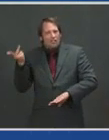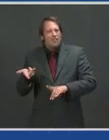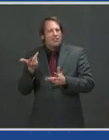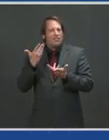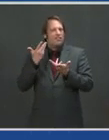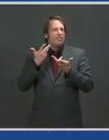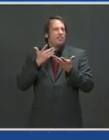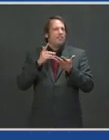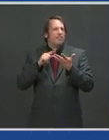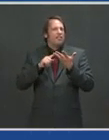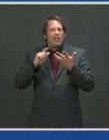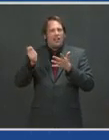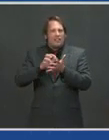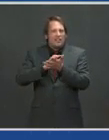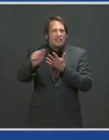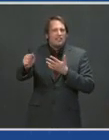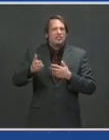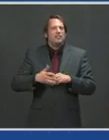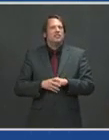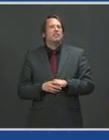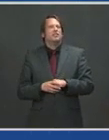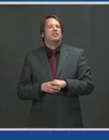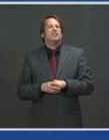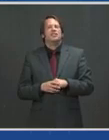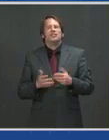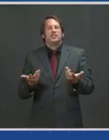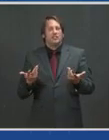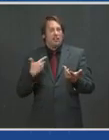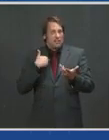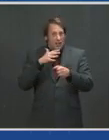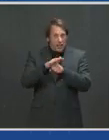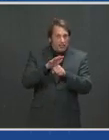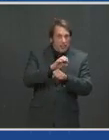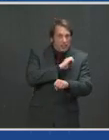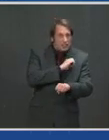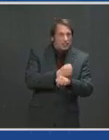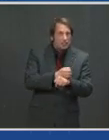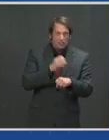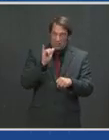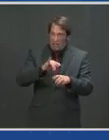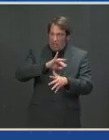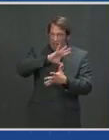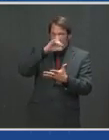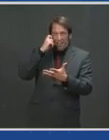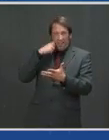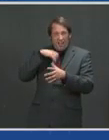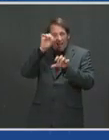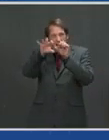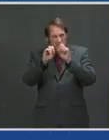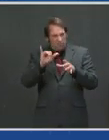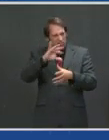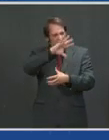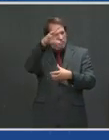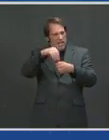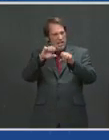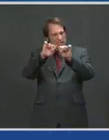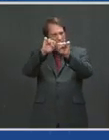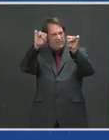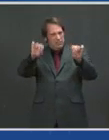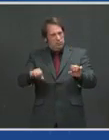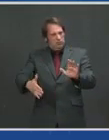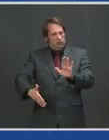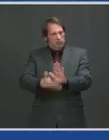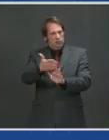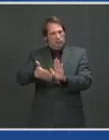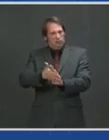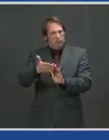to fight the effects of climate change is part of infrastructure. Ask folks in rural America, where more